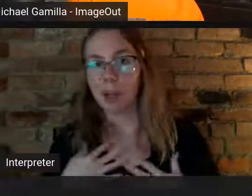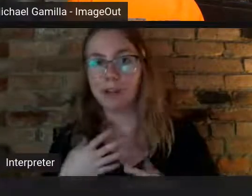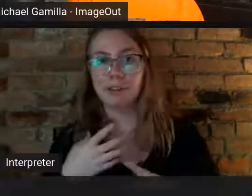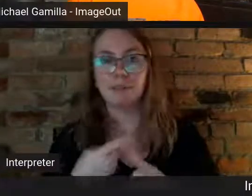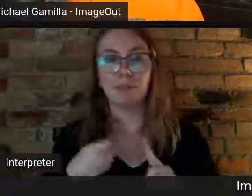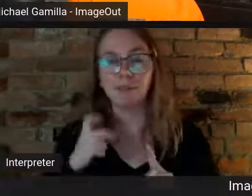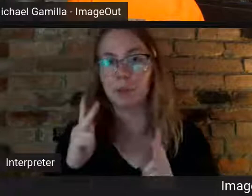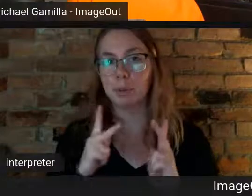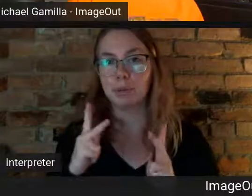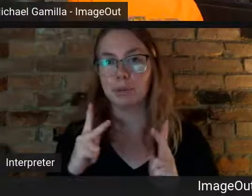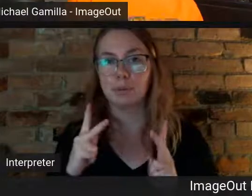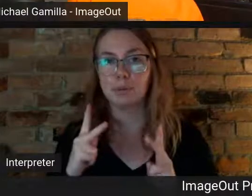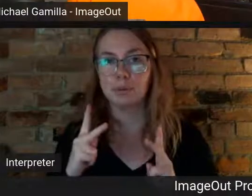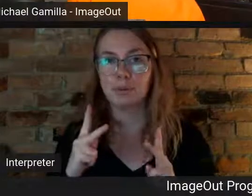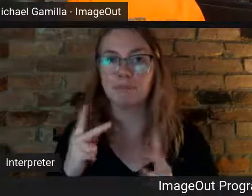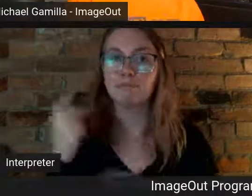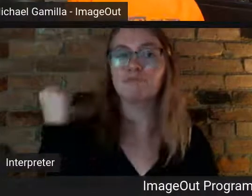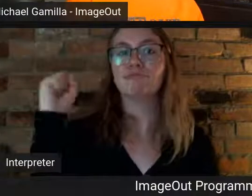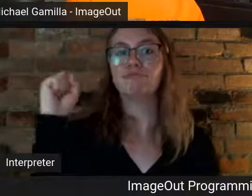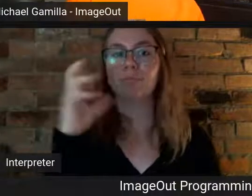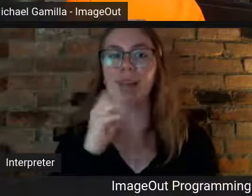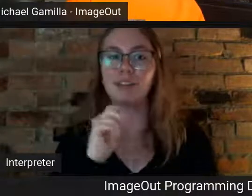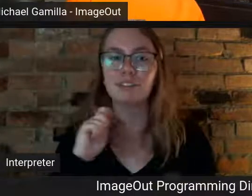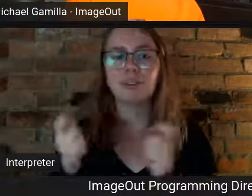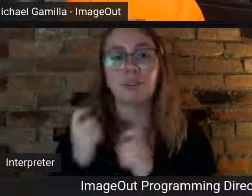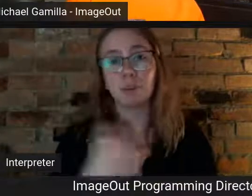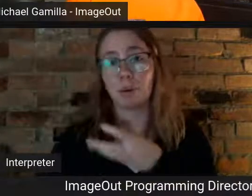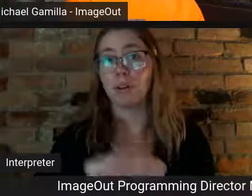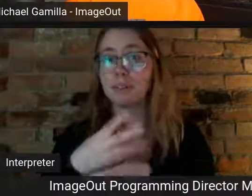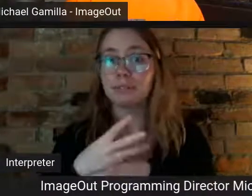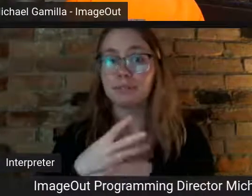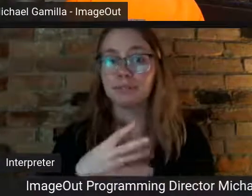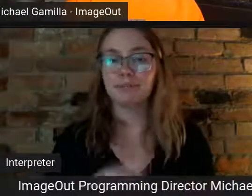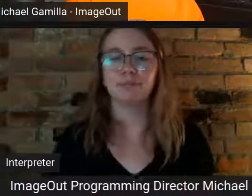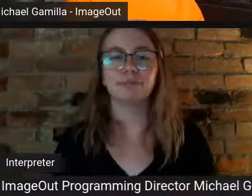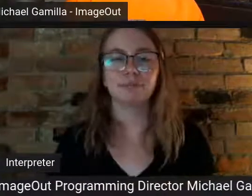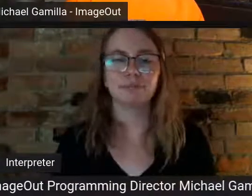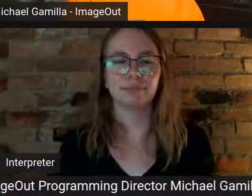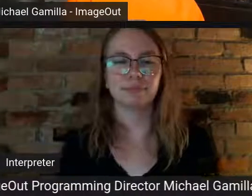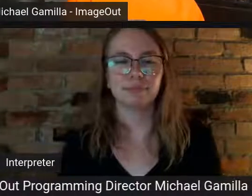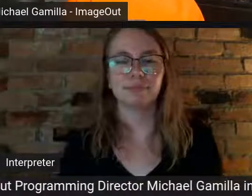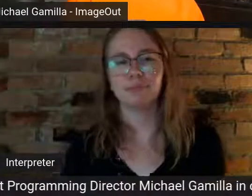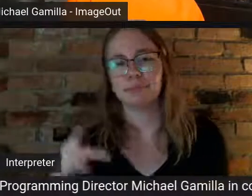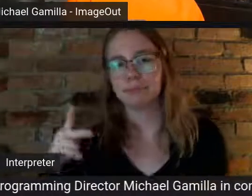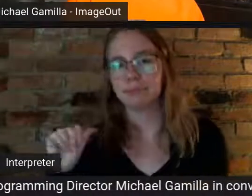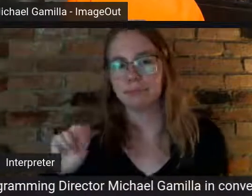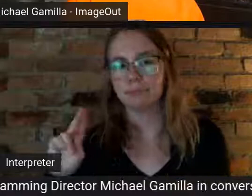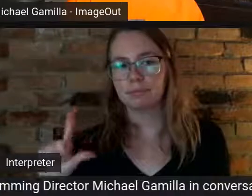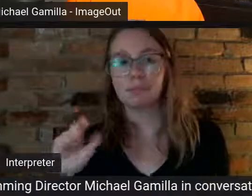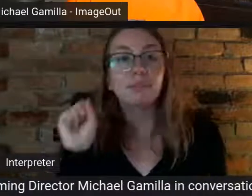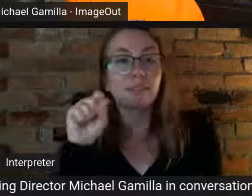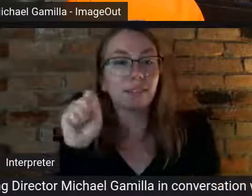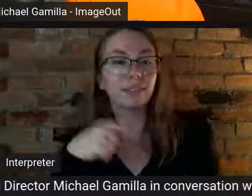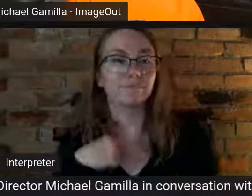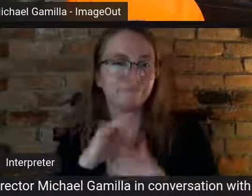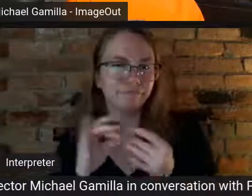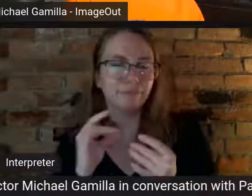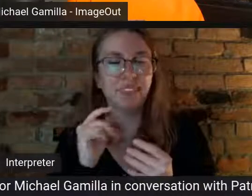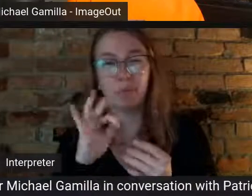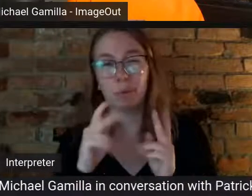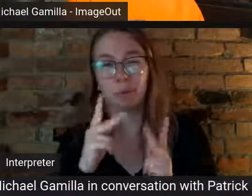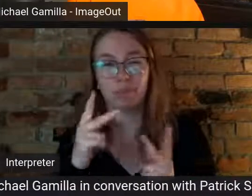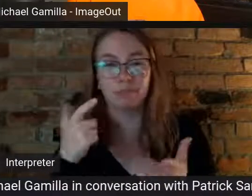world. That's great. I kind of touched on it just a minute ago, but if people would visit our